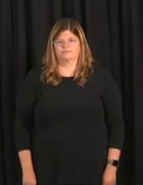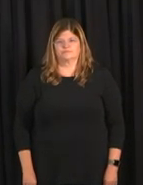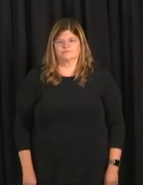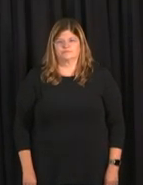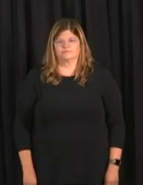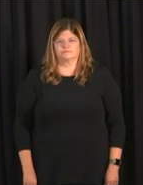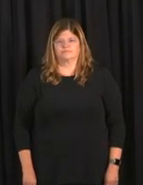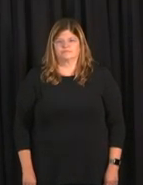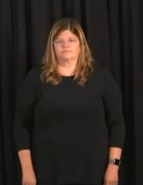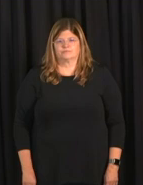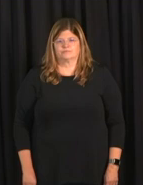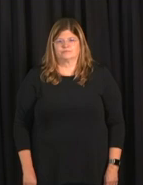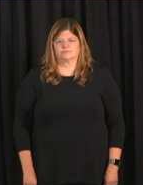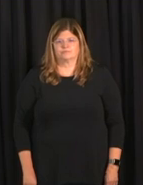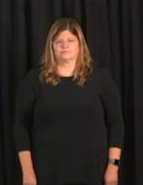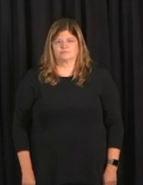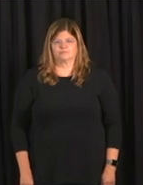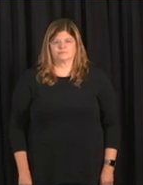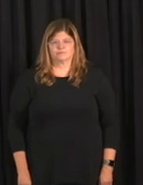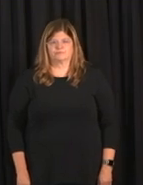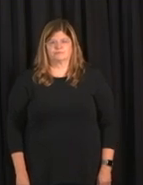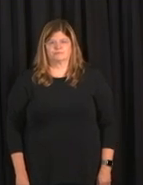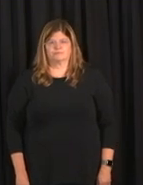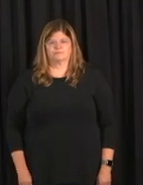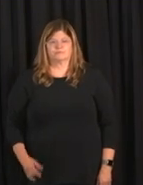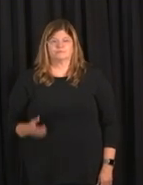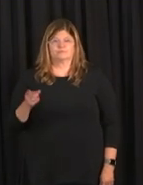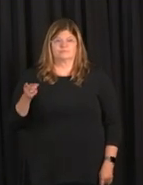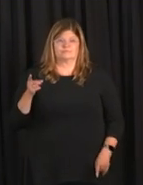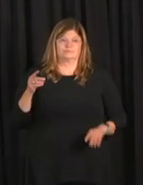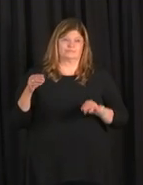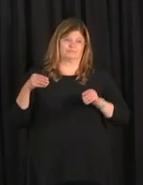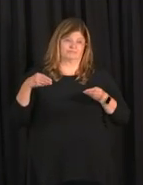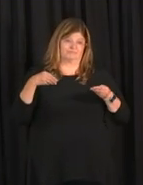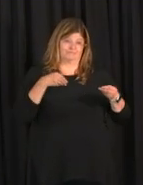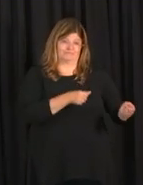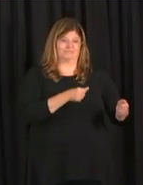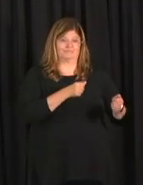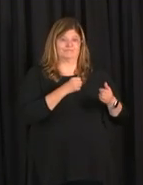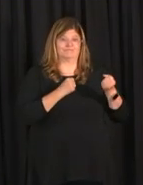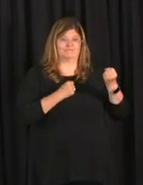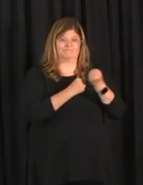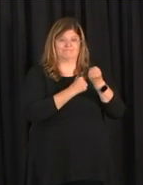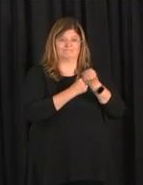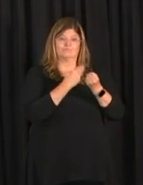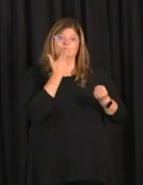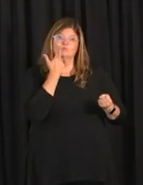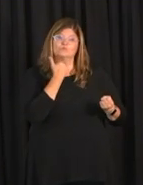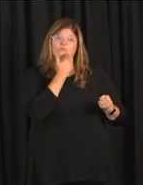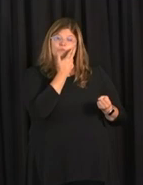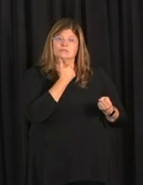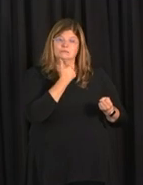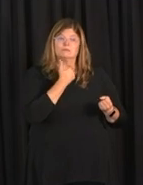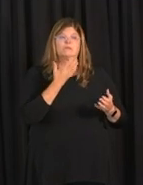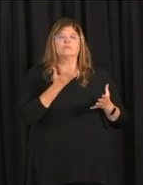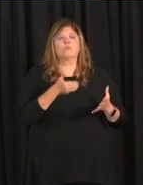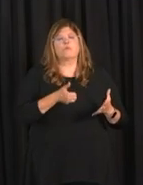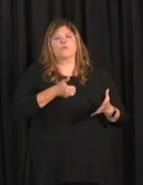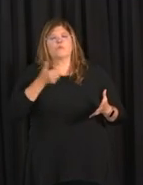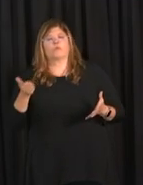streetery program, I'm wondering now if any aid is coming down the pipeline for restaurants and other businesses